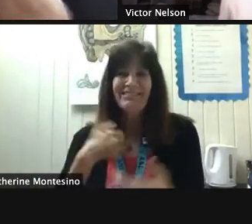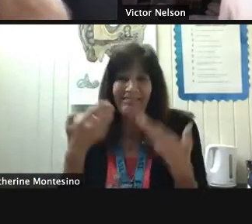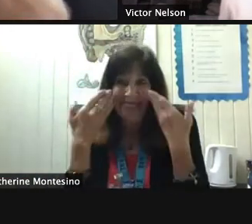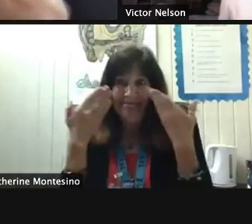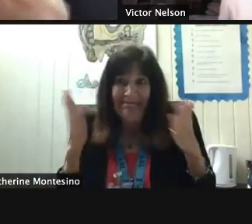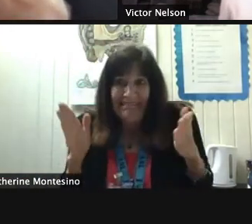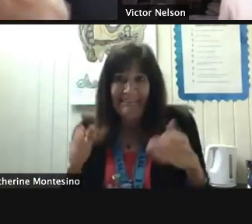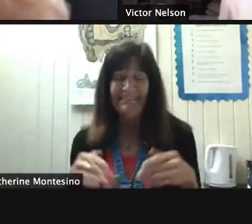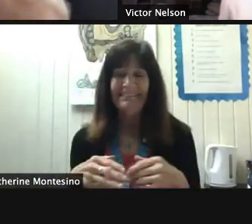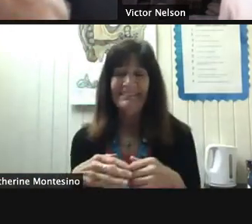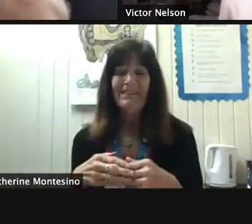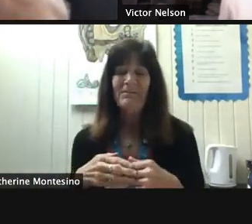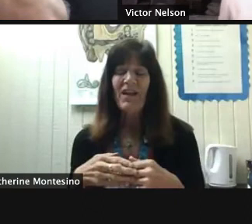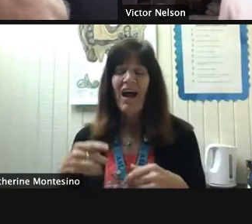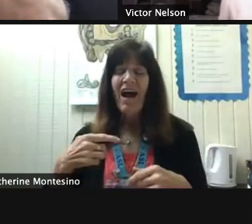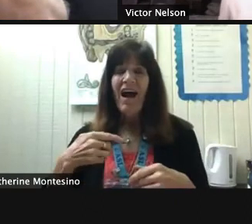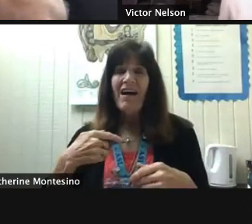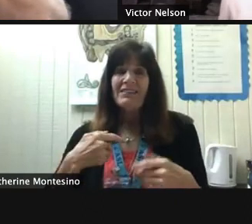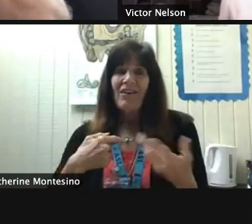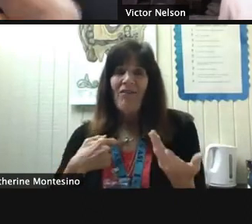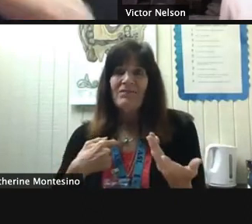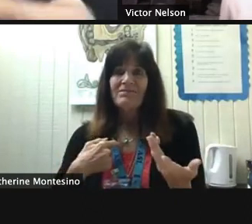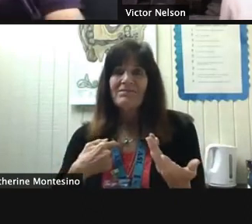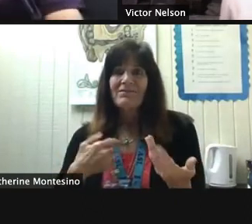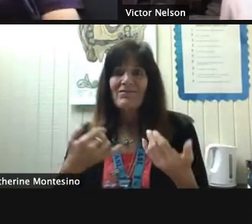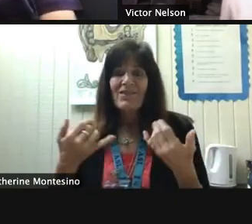I was stupid. I didn't know.